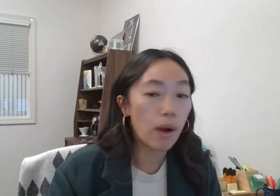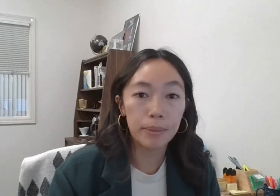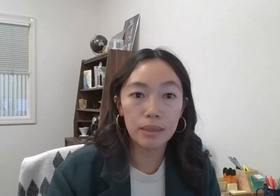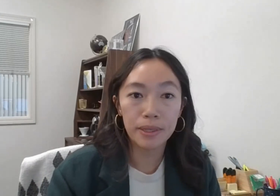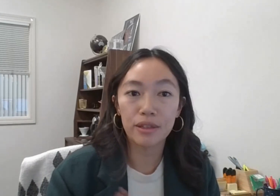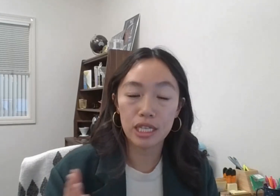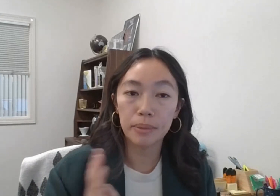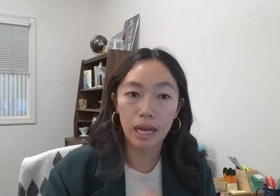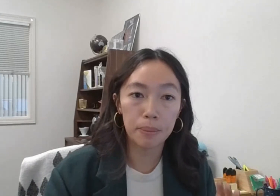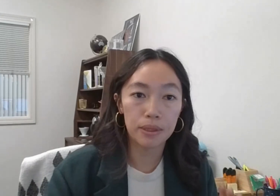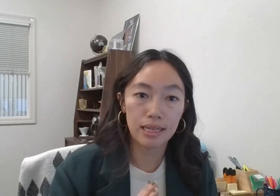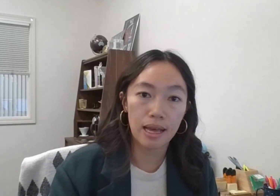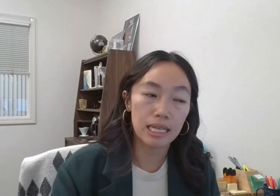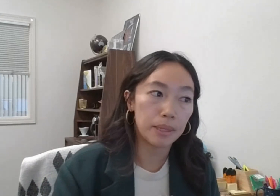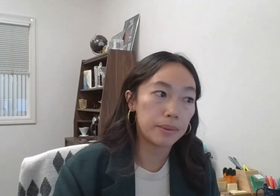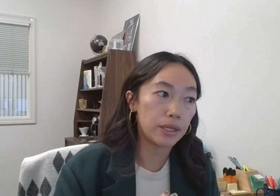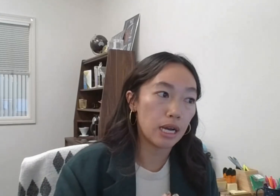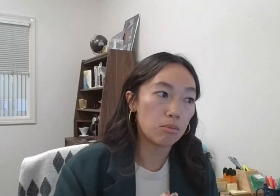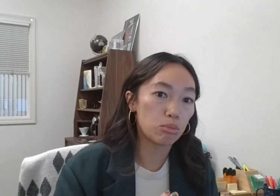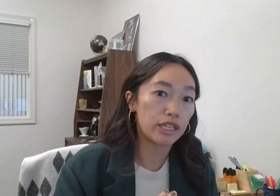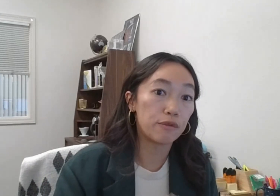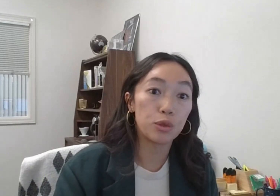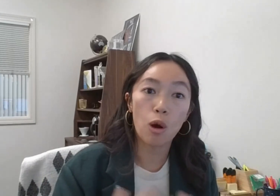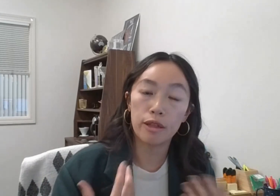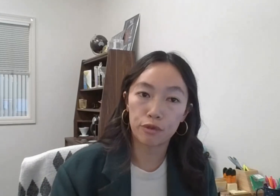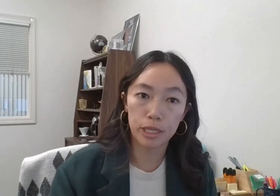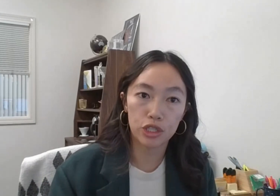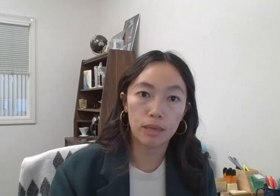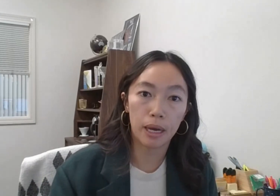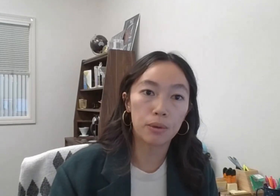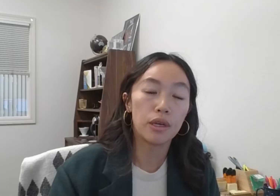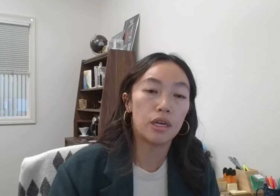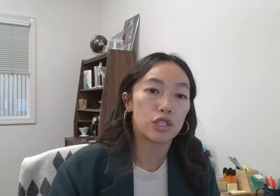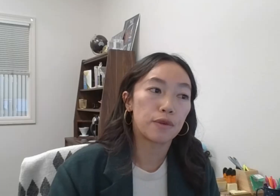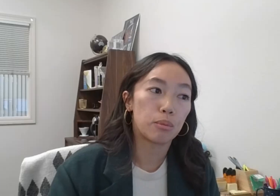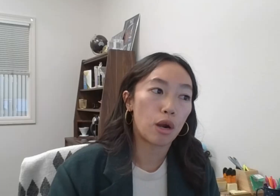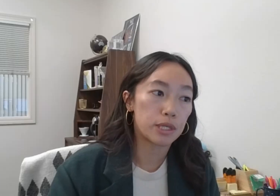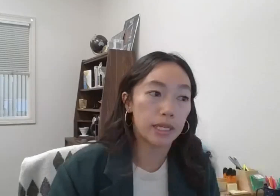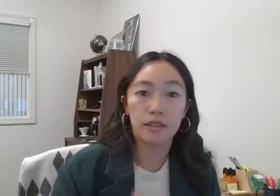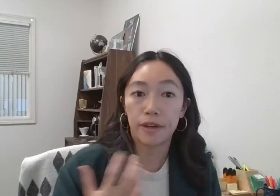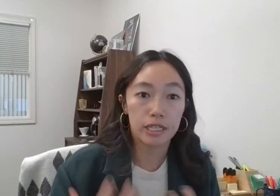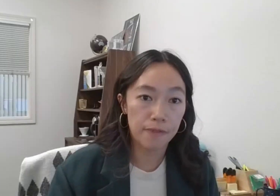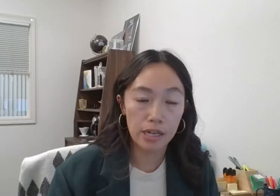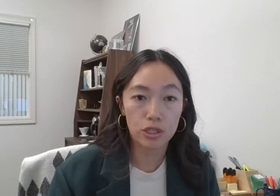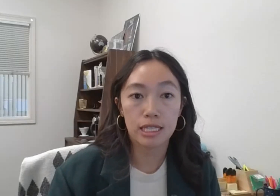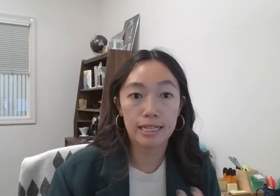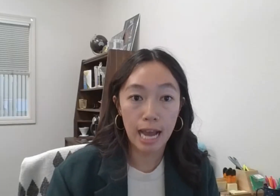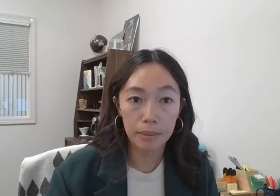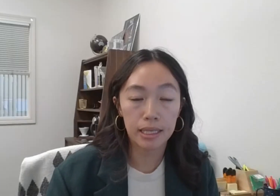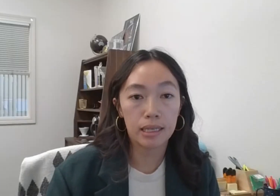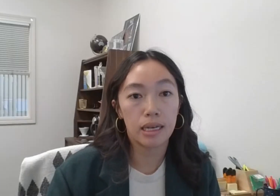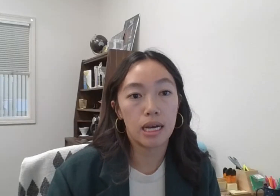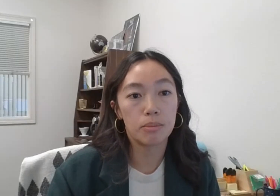And so there's going to be a couple of slides that maybe give you all information about, just from our perspective, various factors